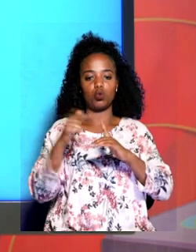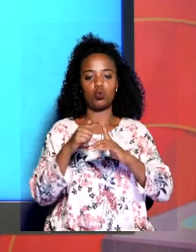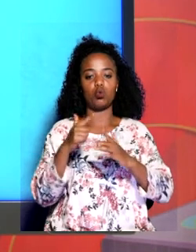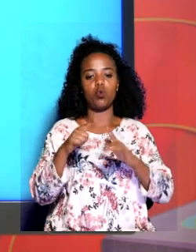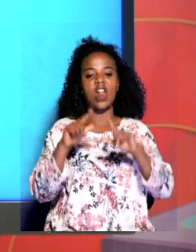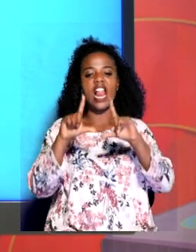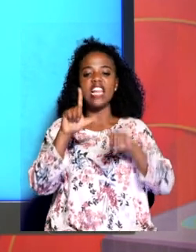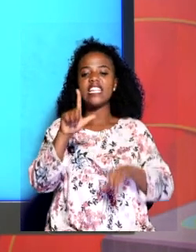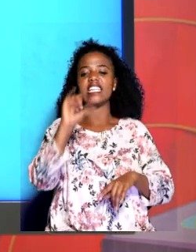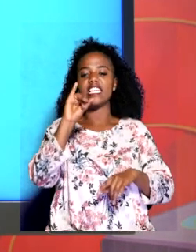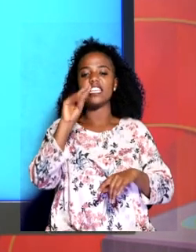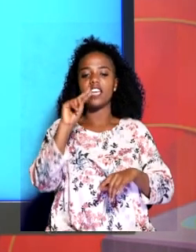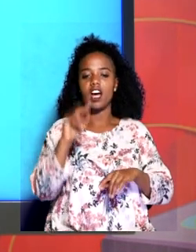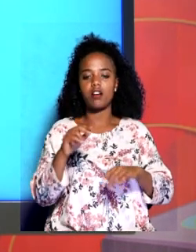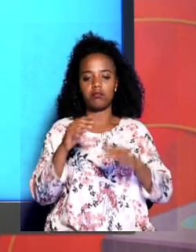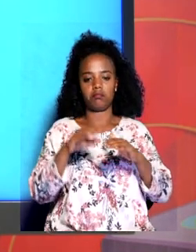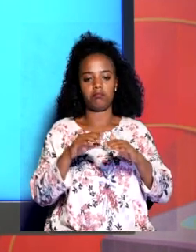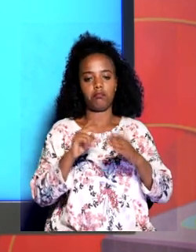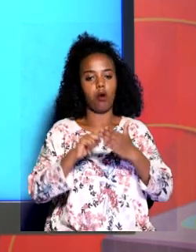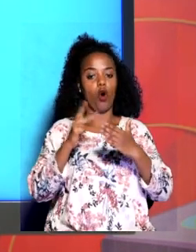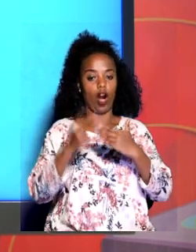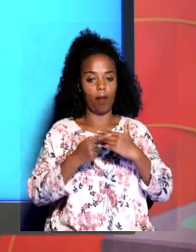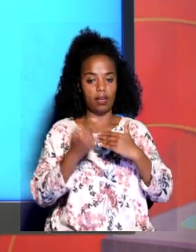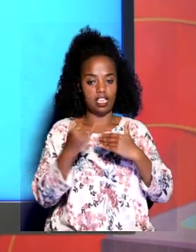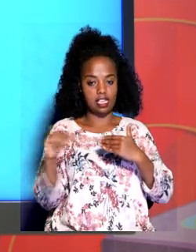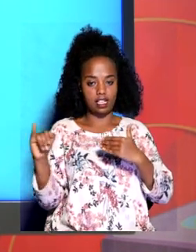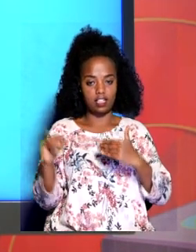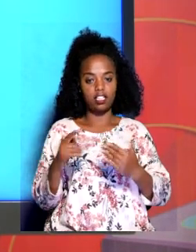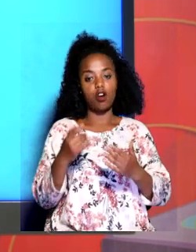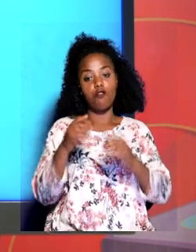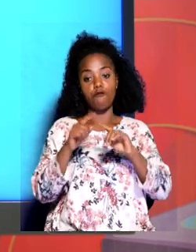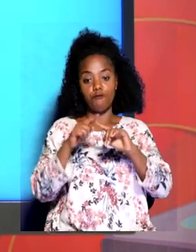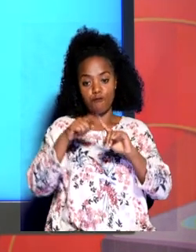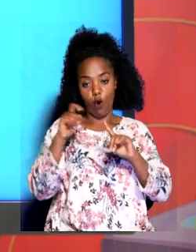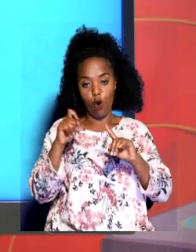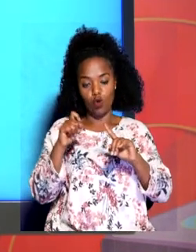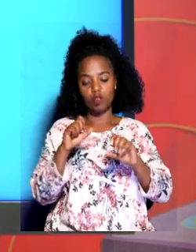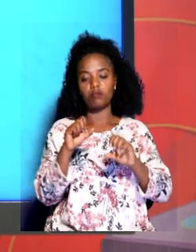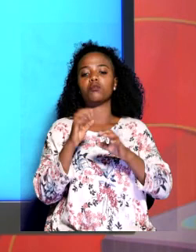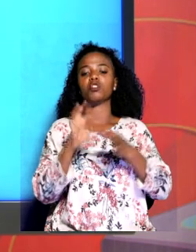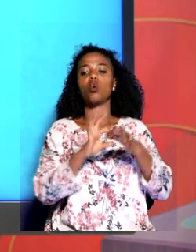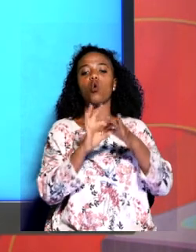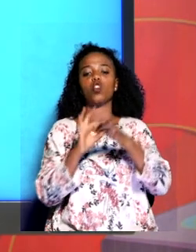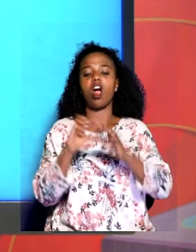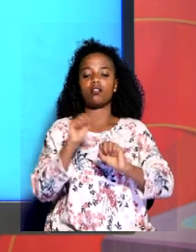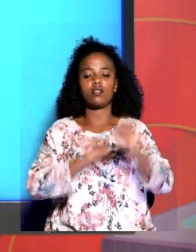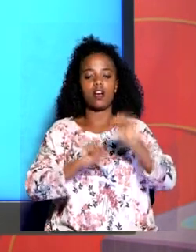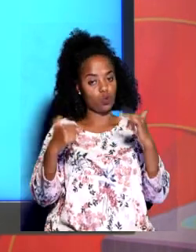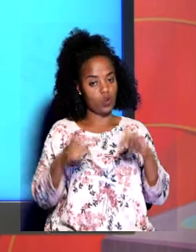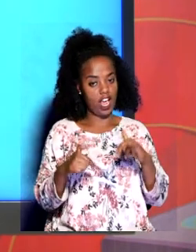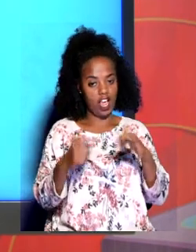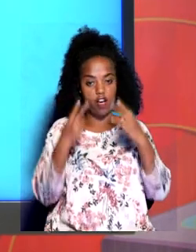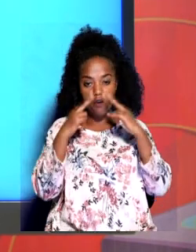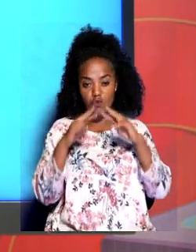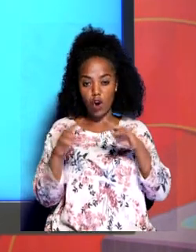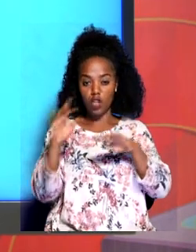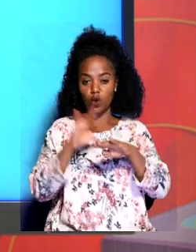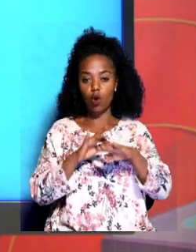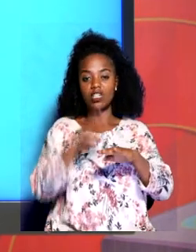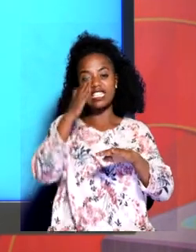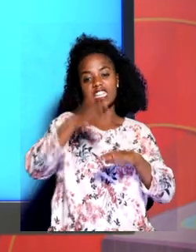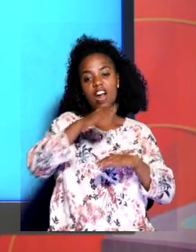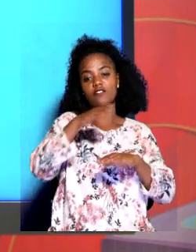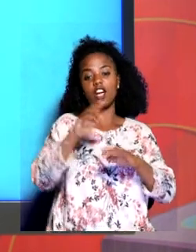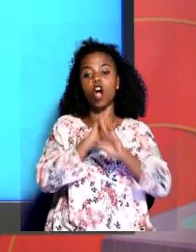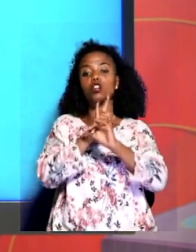Programming. This chapter is designed for social science students only. So today, we focus on graphical solutions